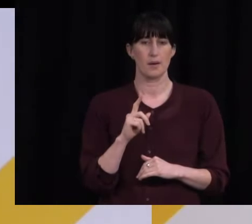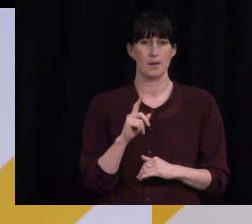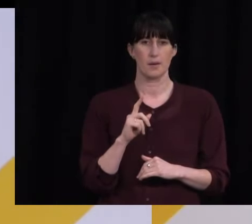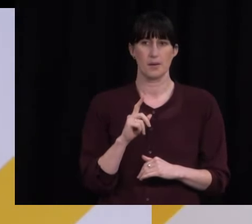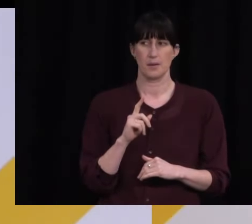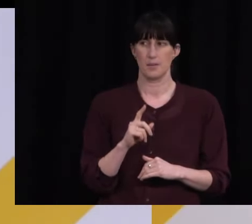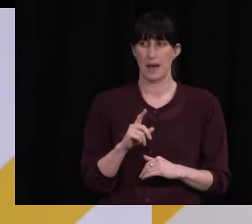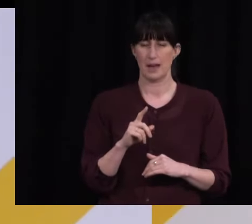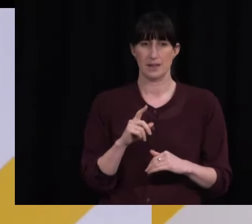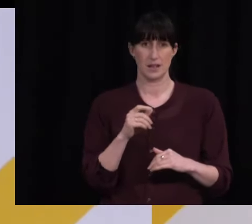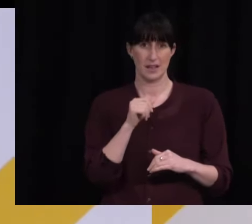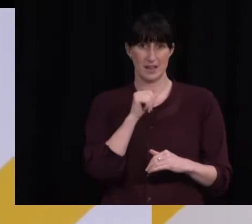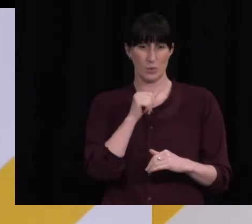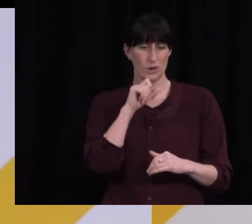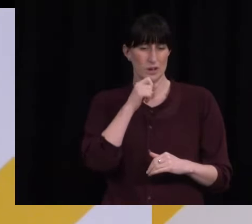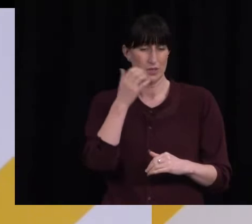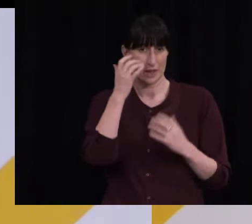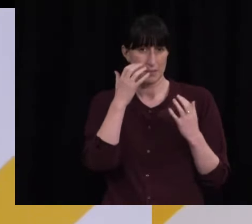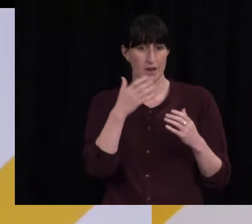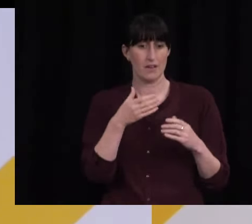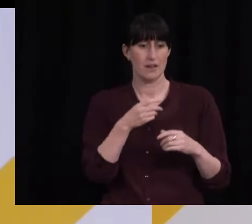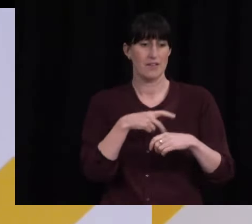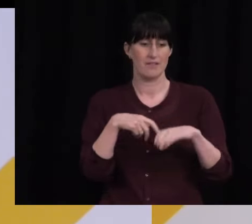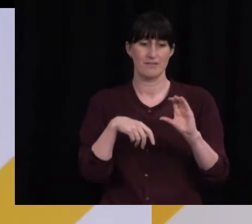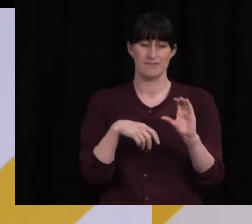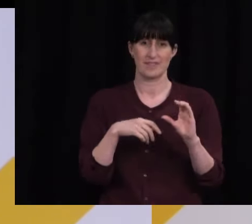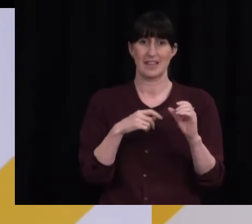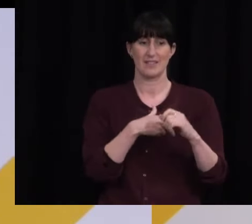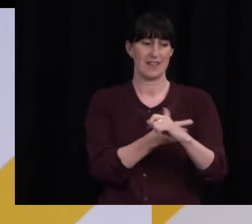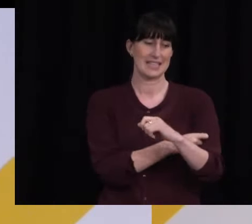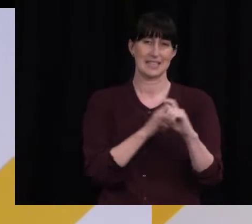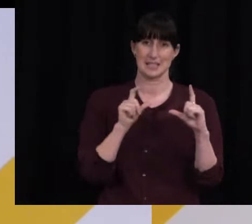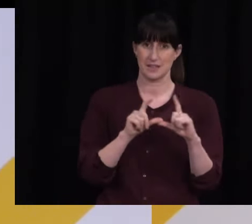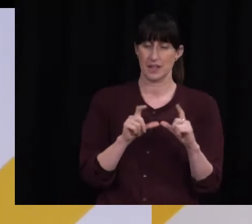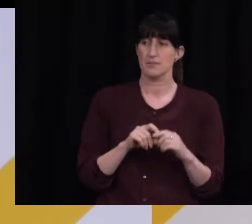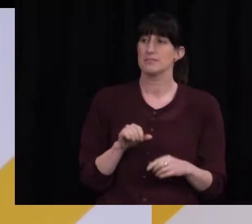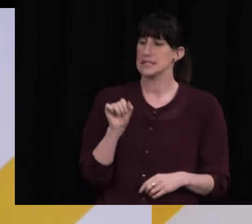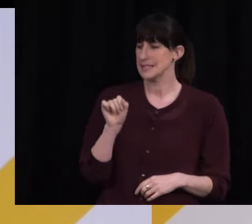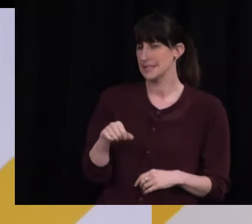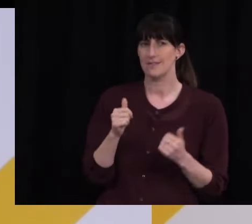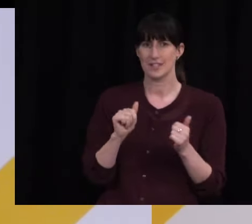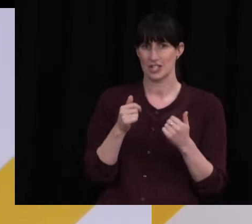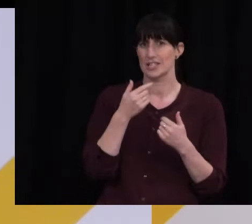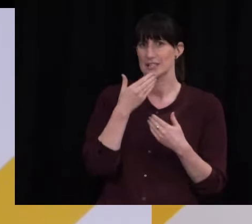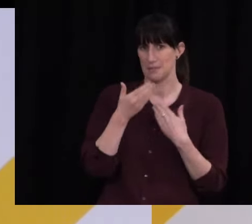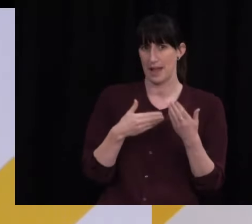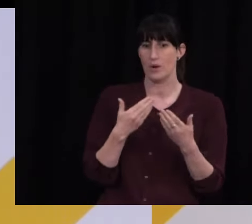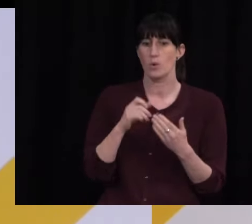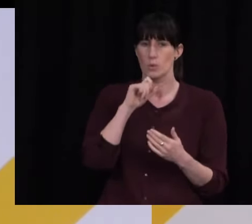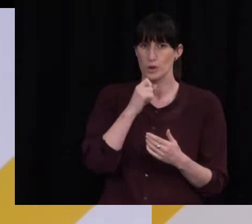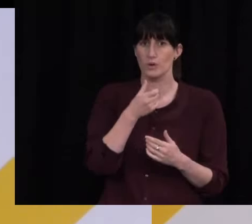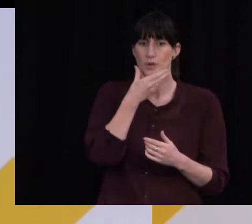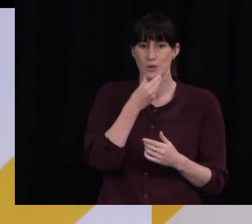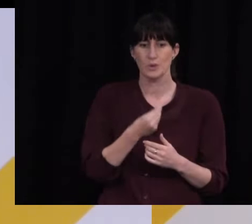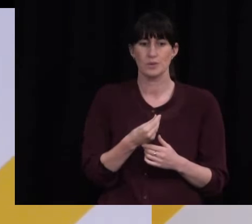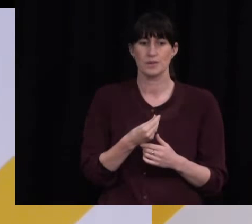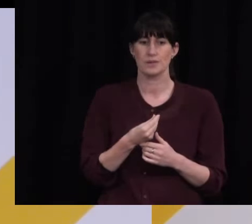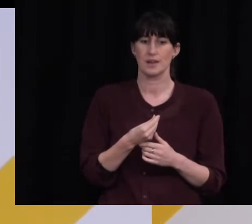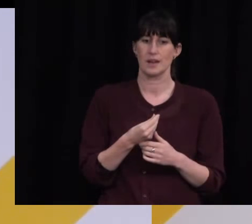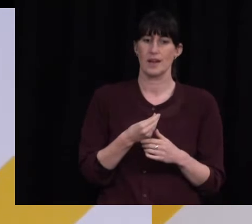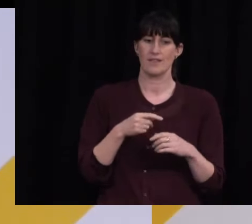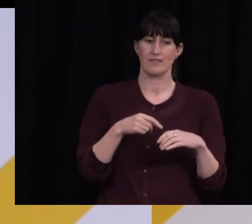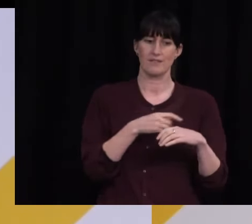vaccine certificates is something that we'll openly be talking to different sectors about, and they'll have a range of views, and we want to canvass those. But where